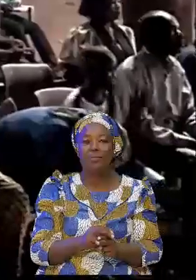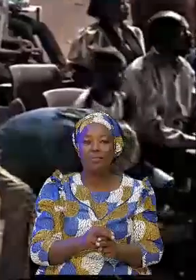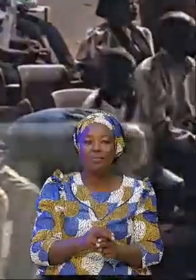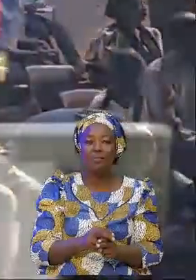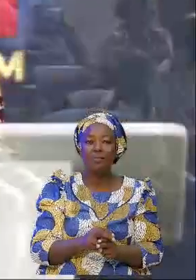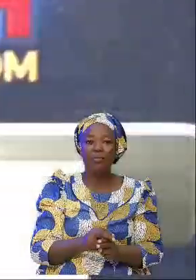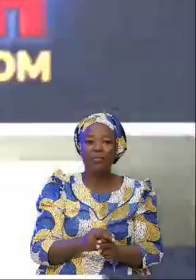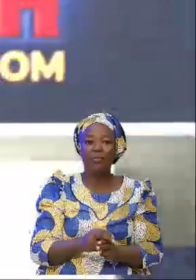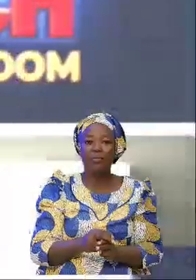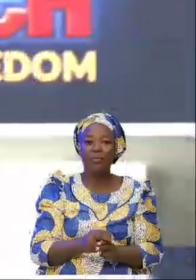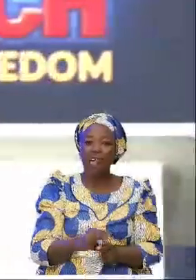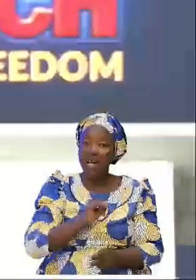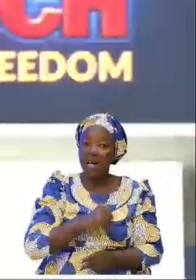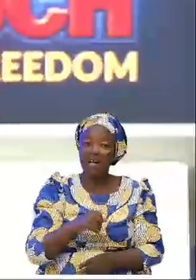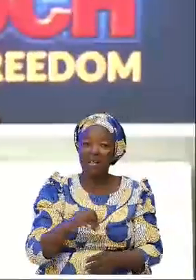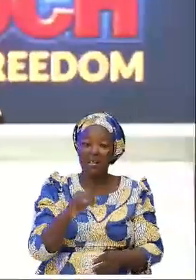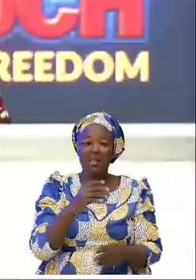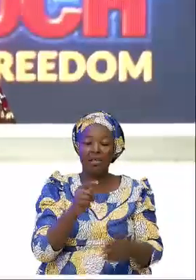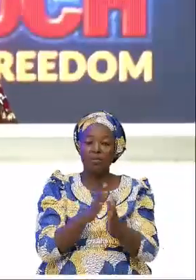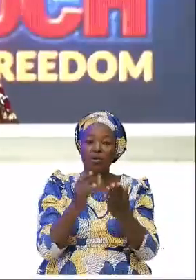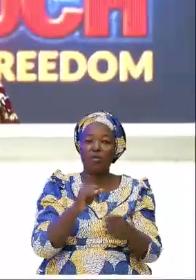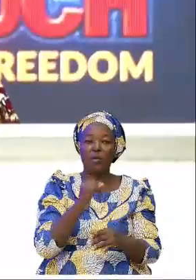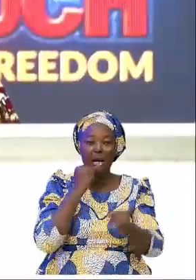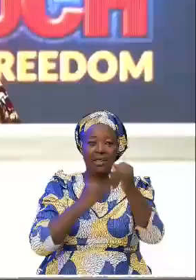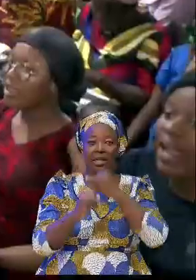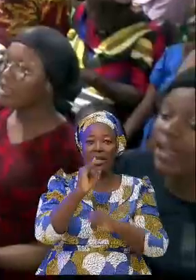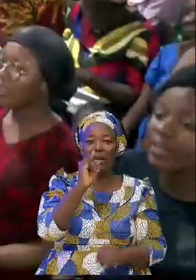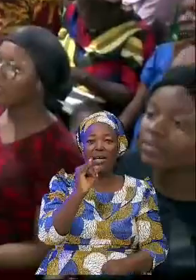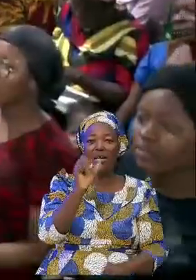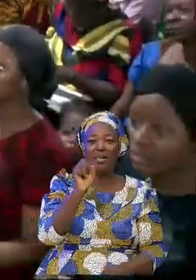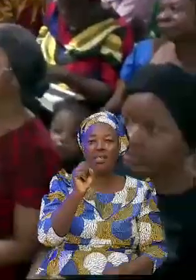You are delivered in Jesus' name.